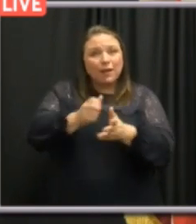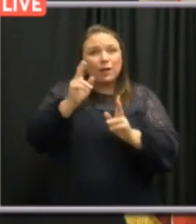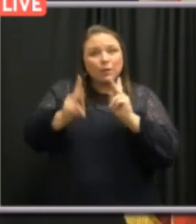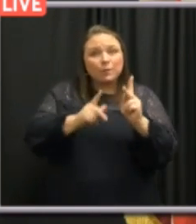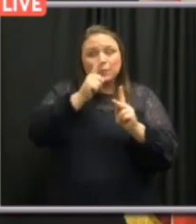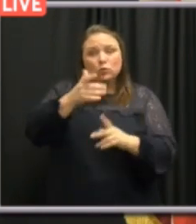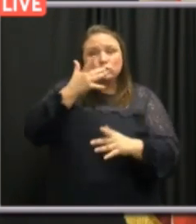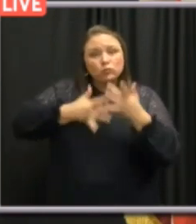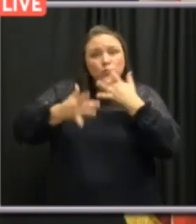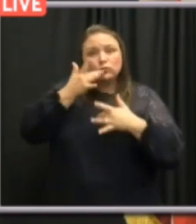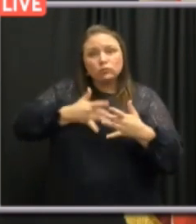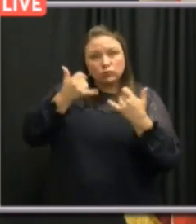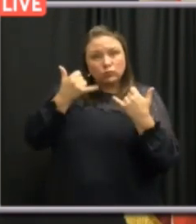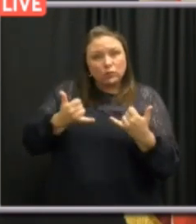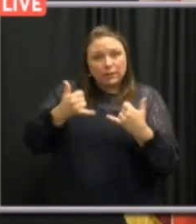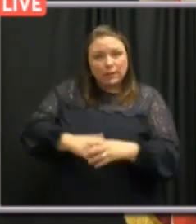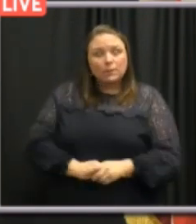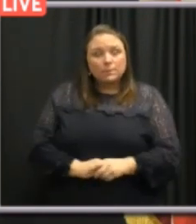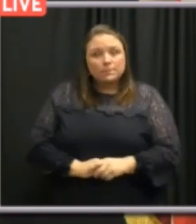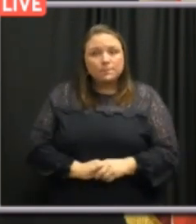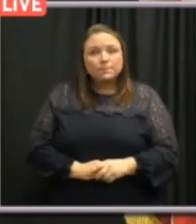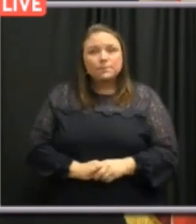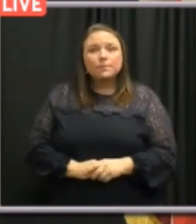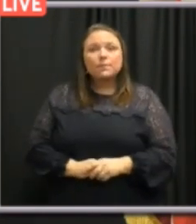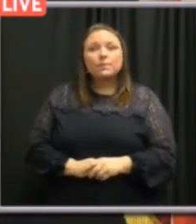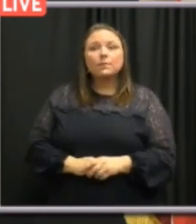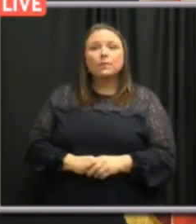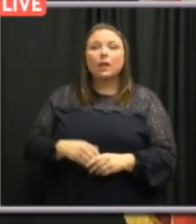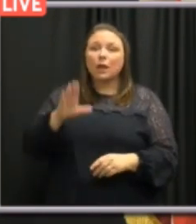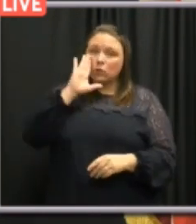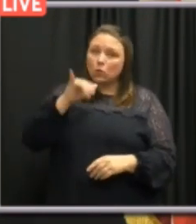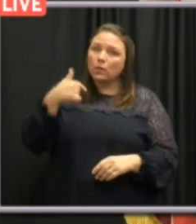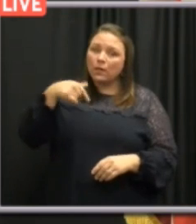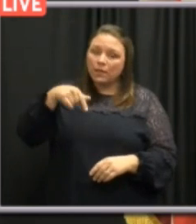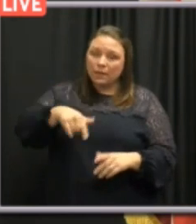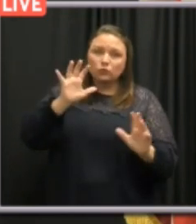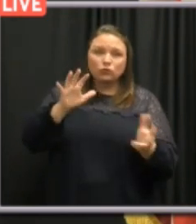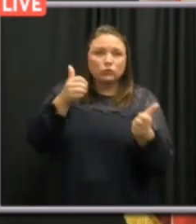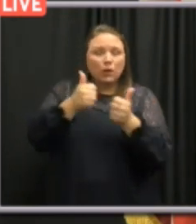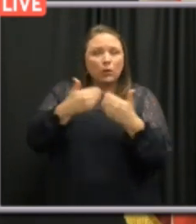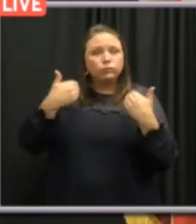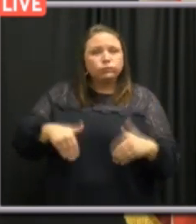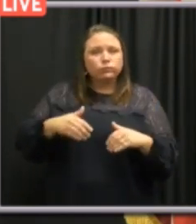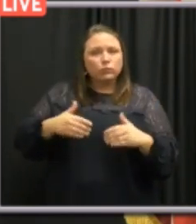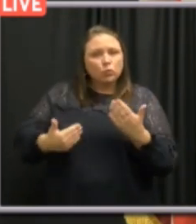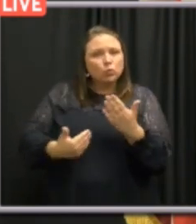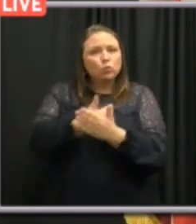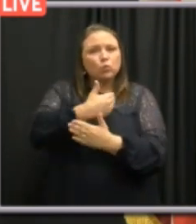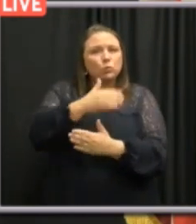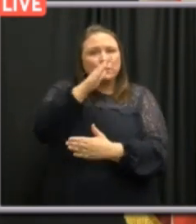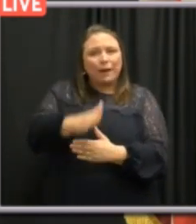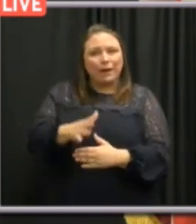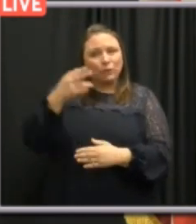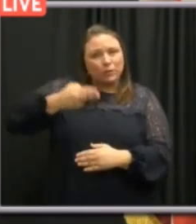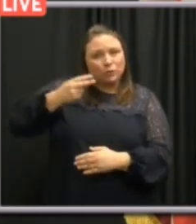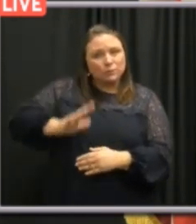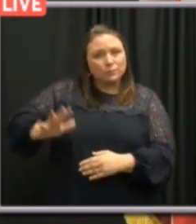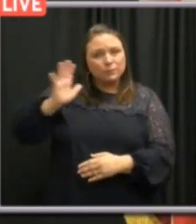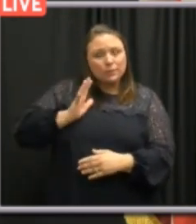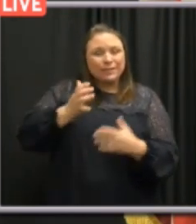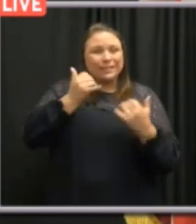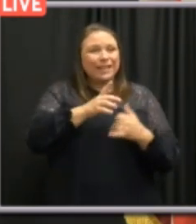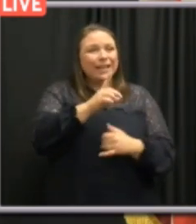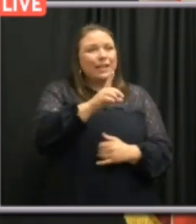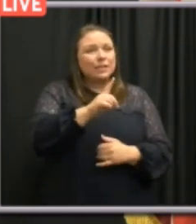facing financial hardships during this time of historic challenge for our community. Now, this morning, I'd like to welcome Darkenya